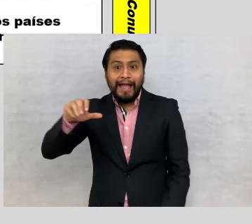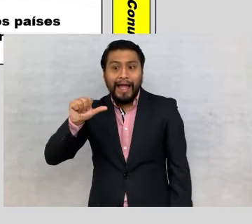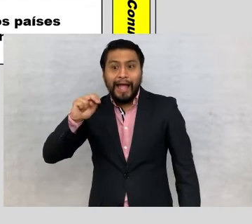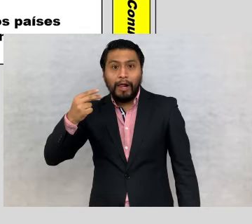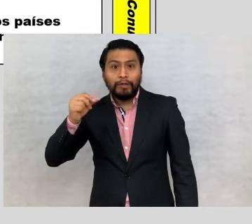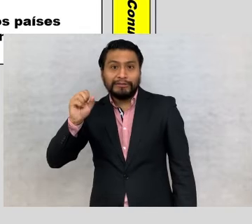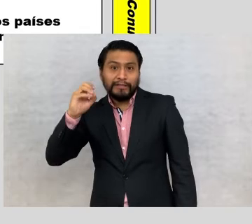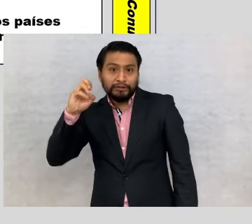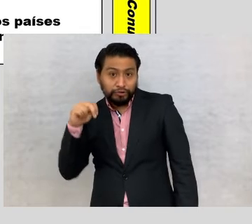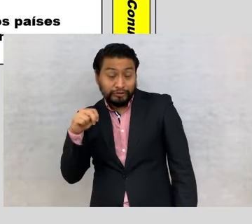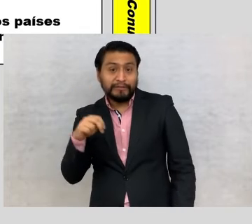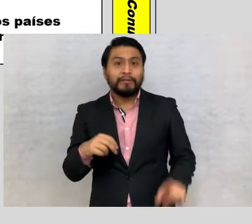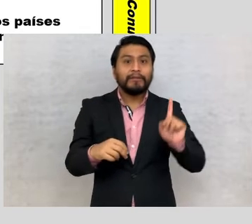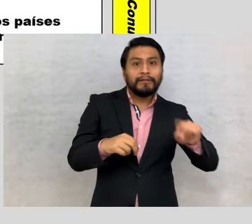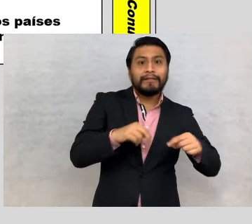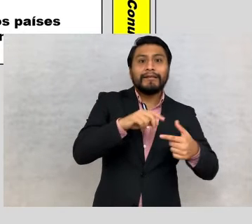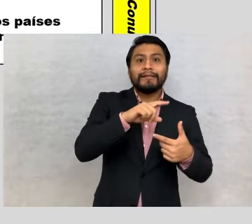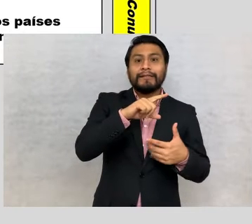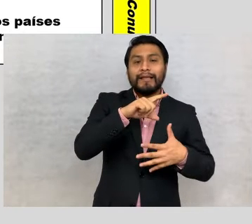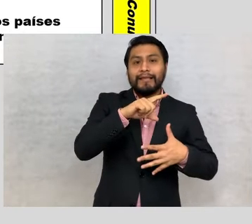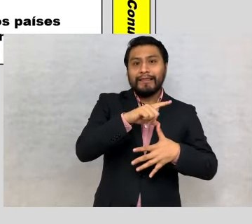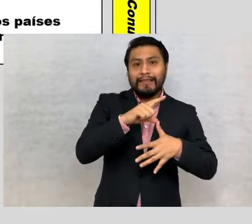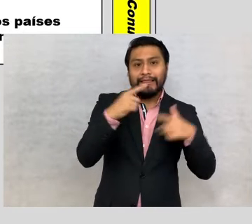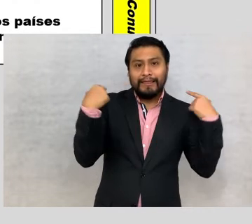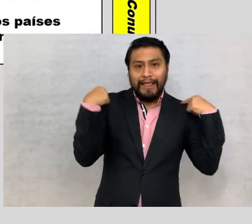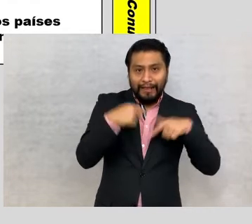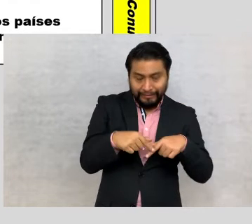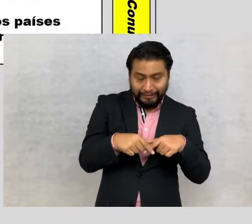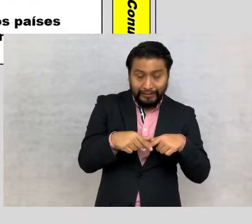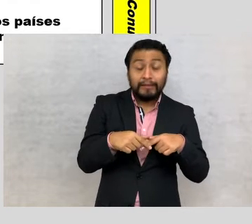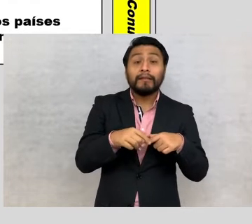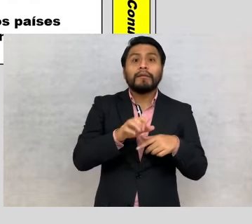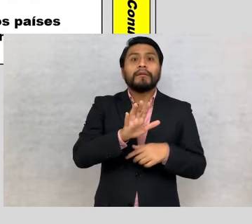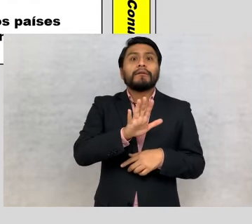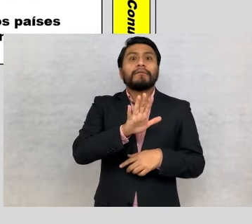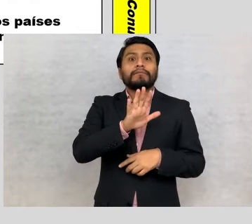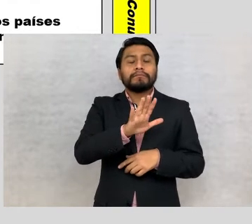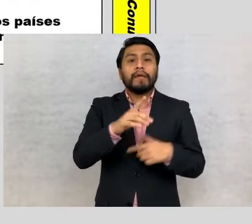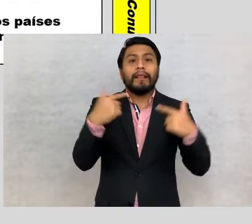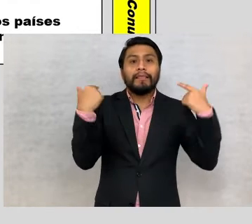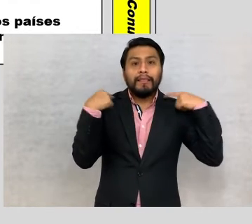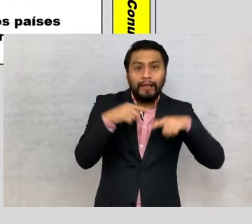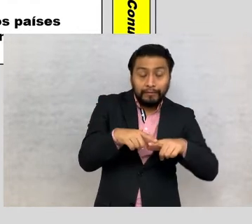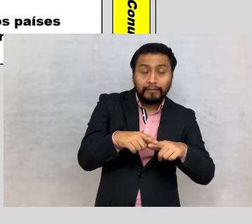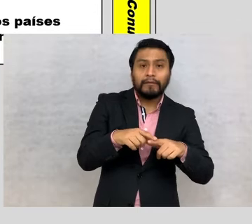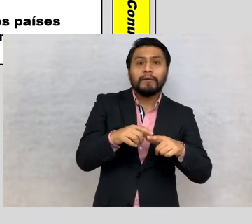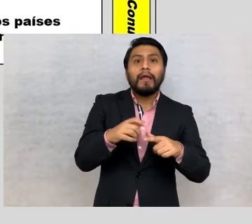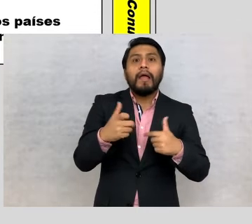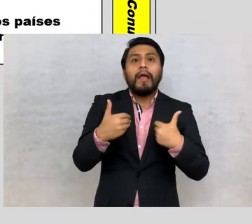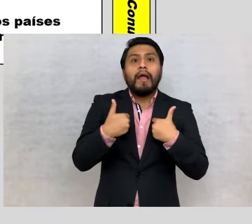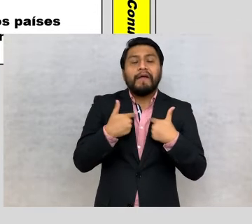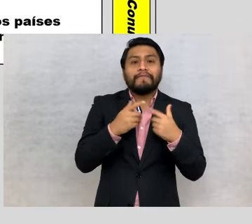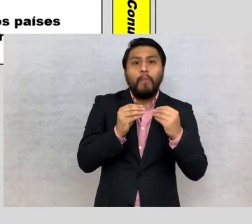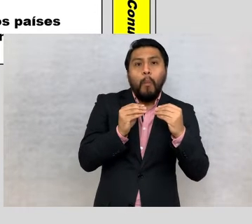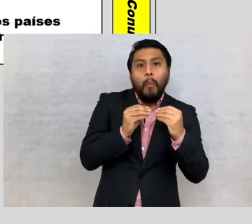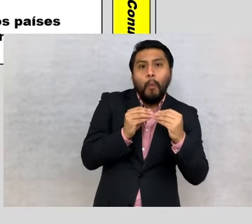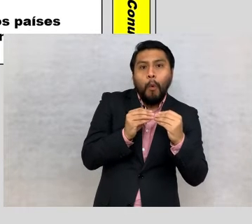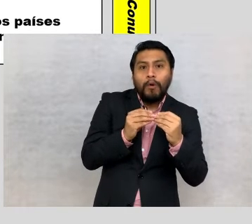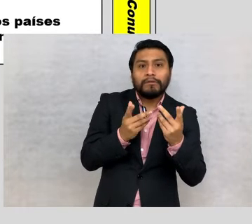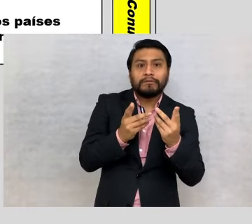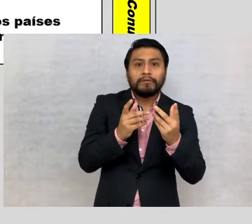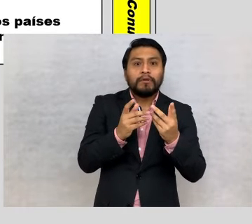and Latin eugenics, in that the Latin version is organized around more subtle forms